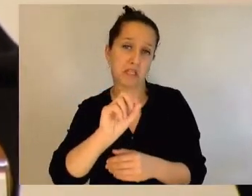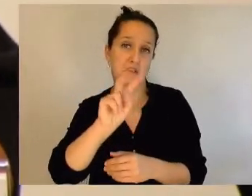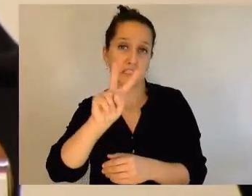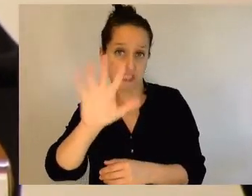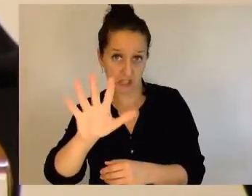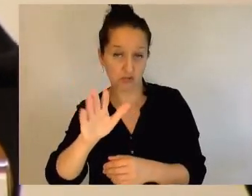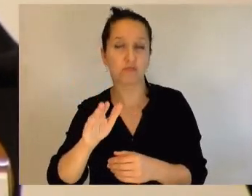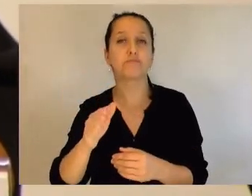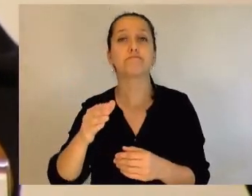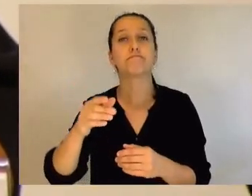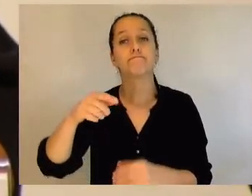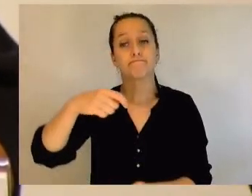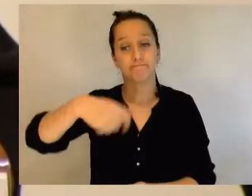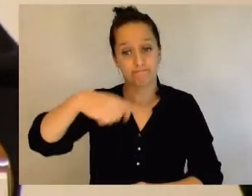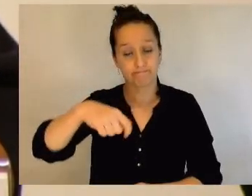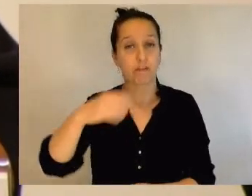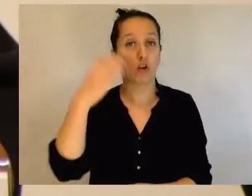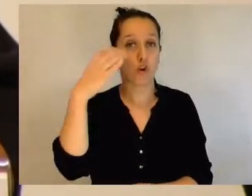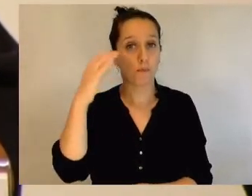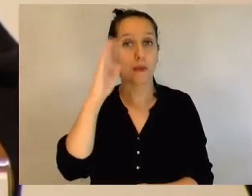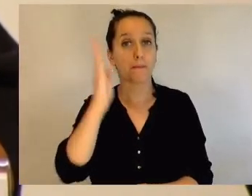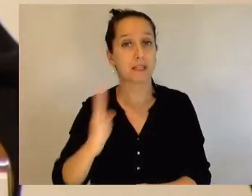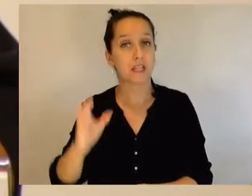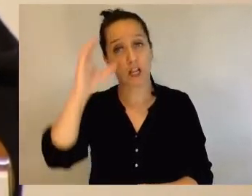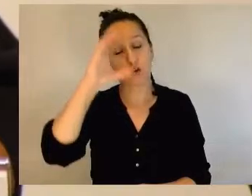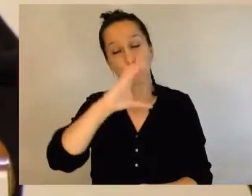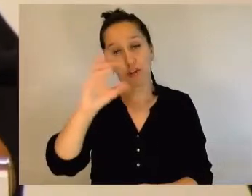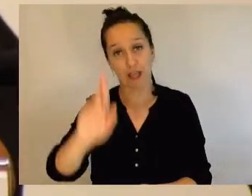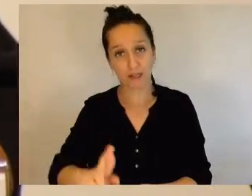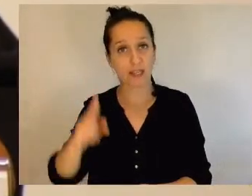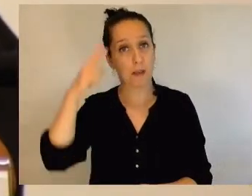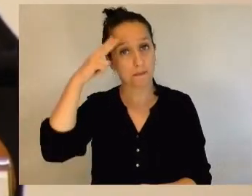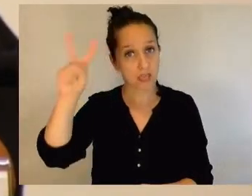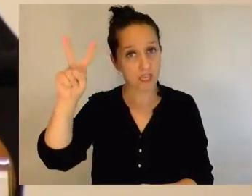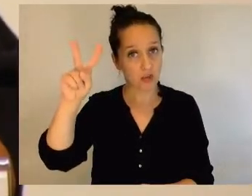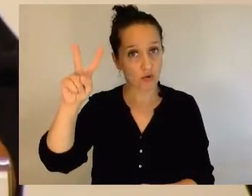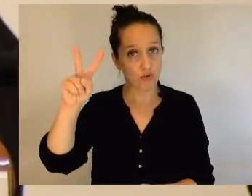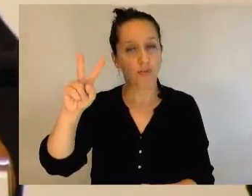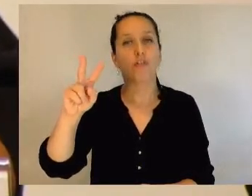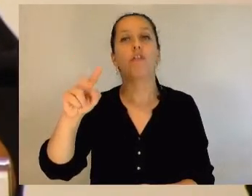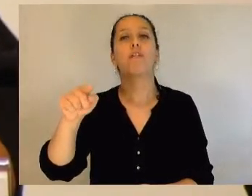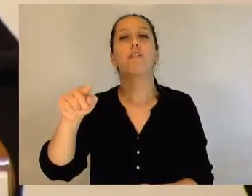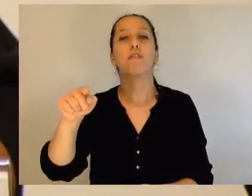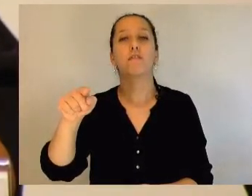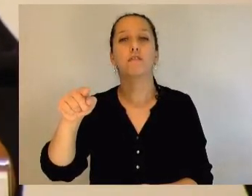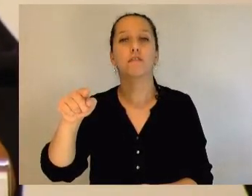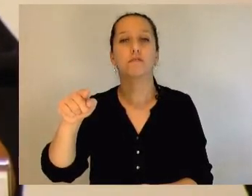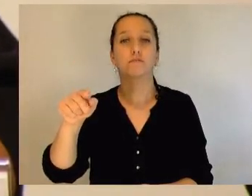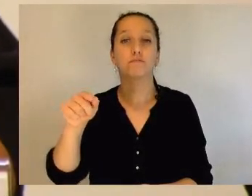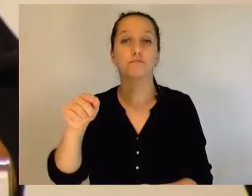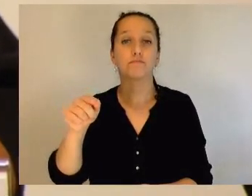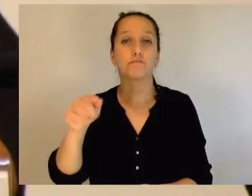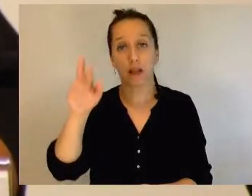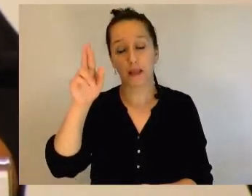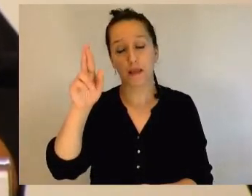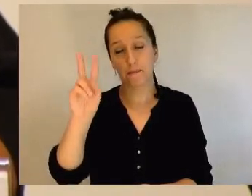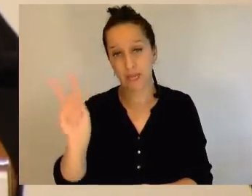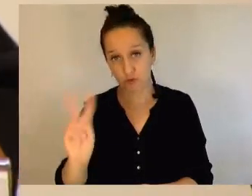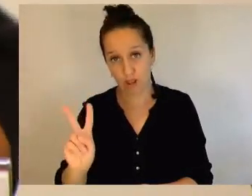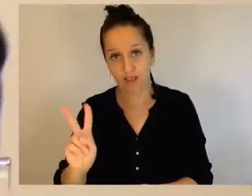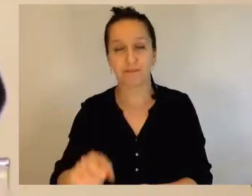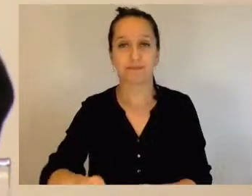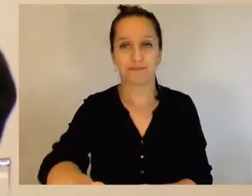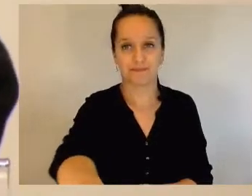2024-2025, Colombia will be accompanied by Brazil, Costa Rica, Mexico, and the Bolivarian Republic